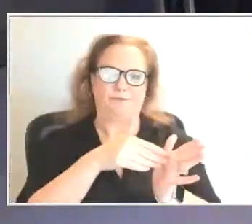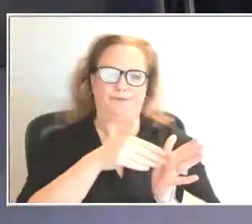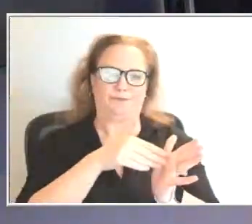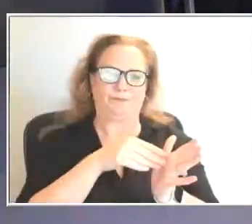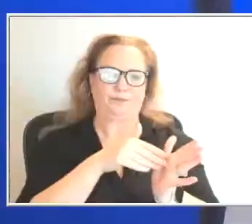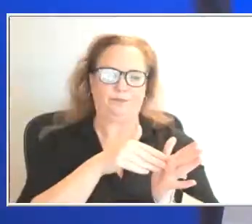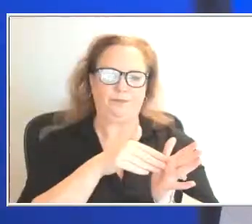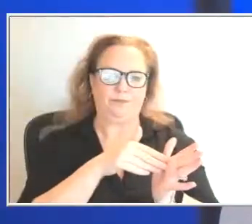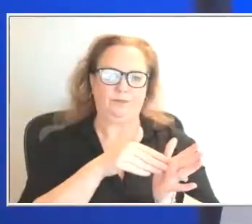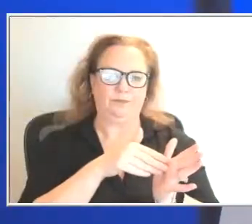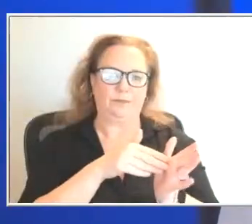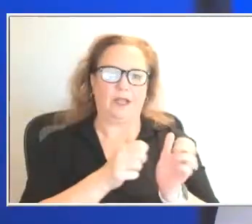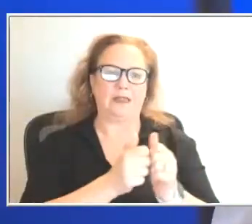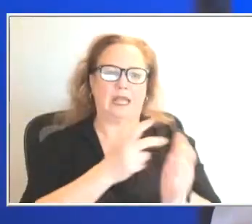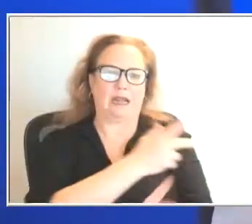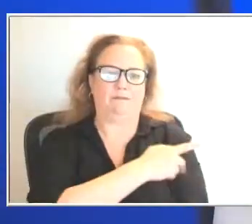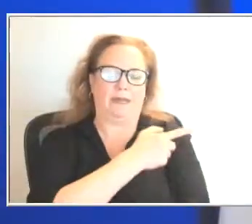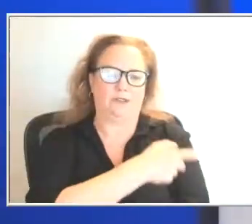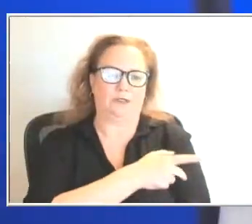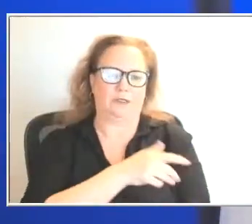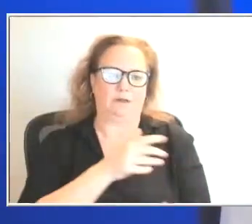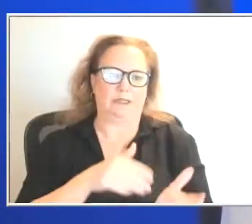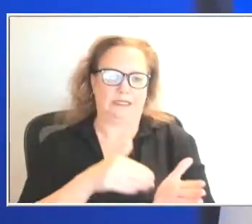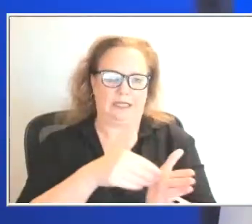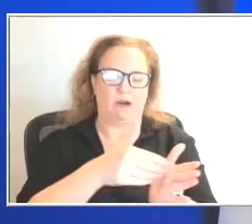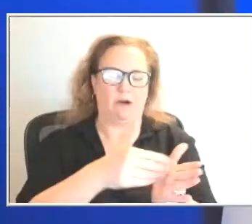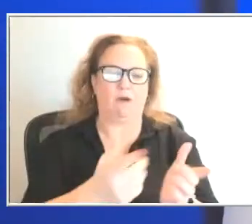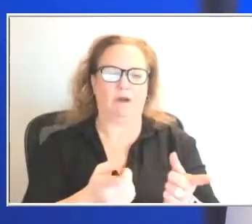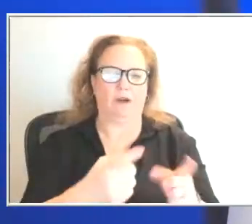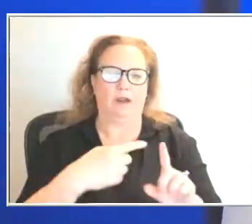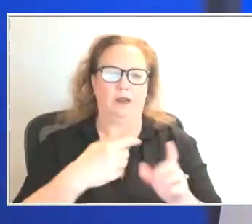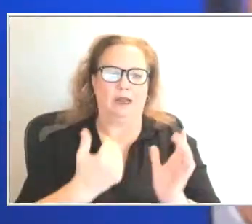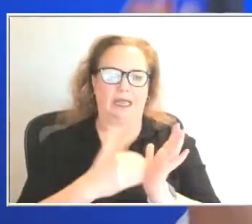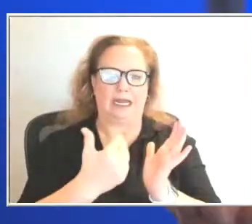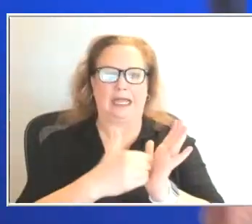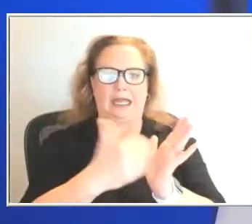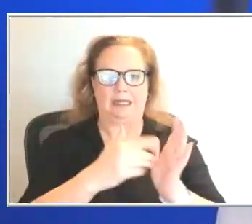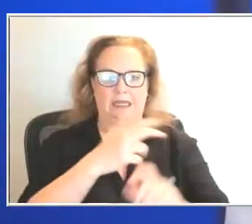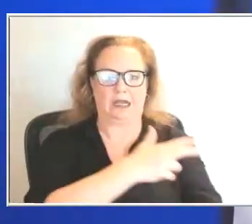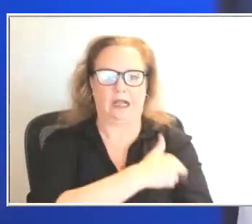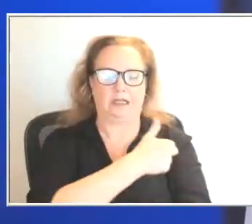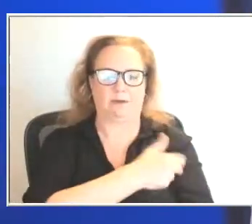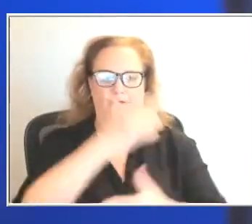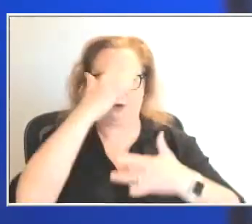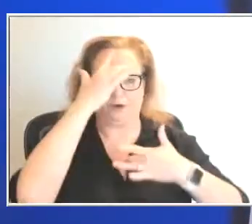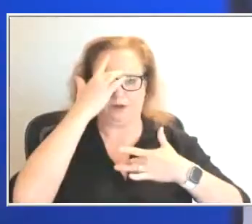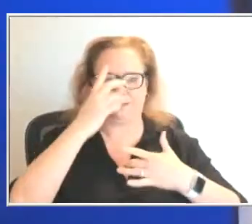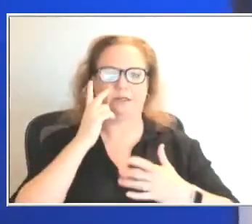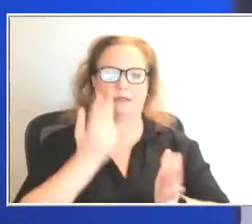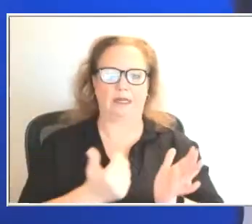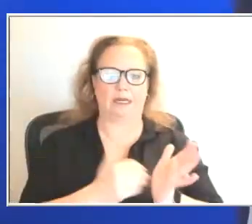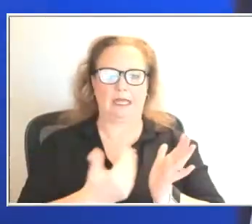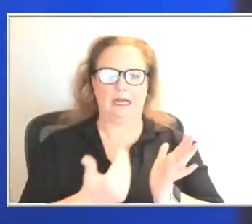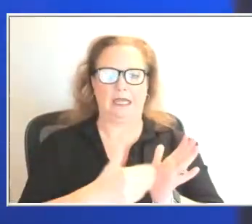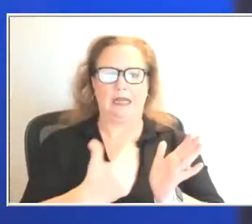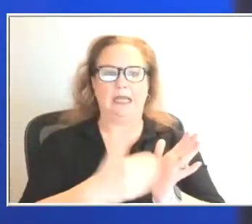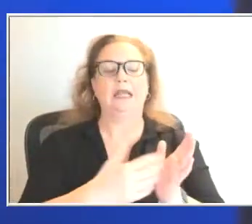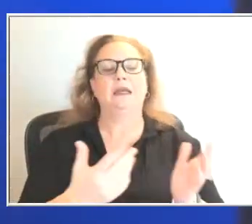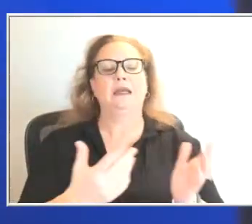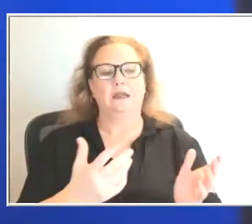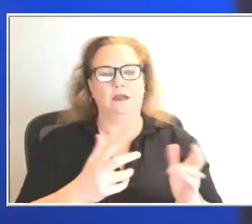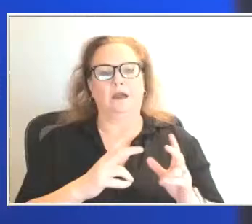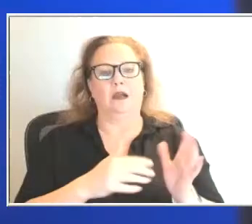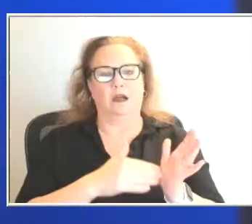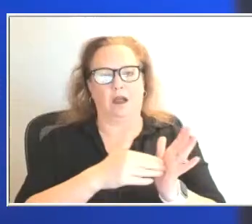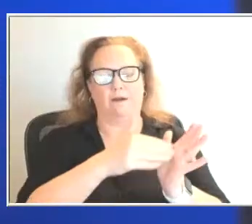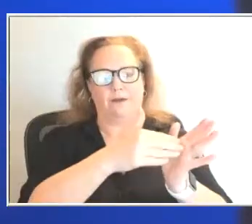know, we have a lot of patients that we see repeatedly. They come in the hospital for their illness and we see them again and again. And very often